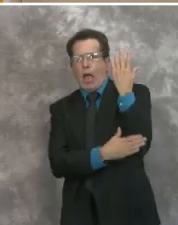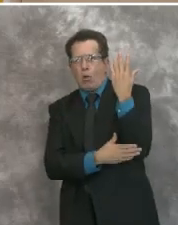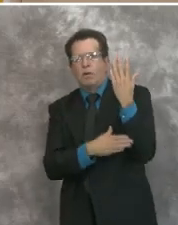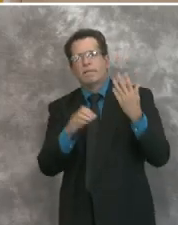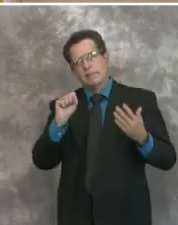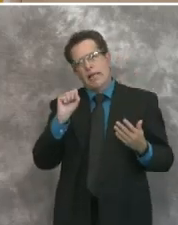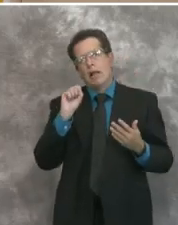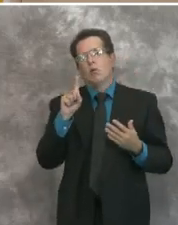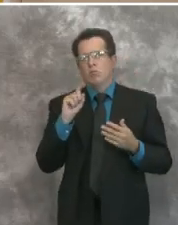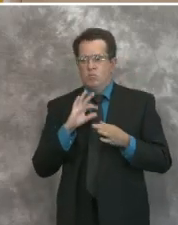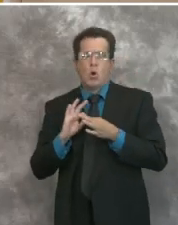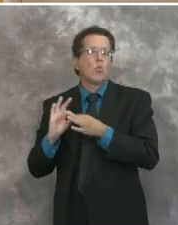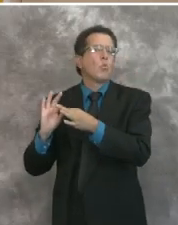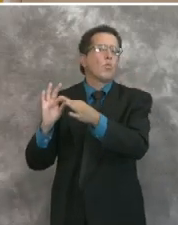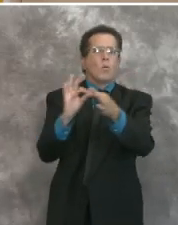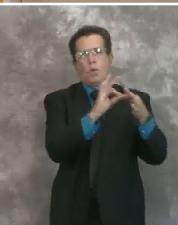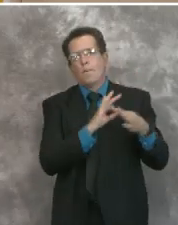and